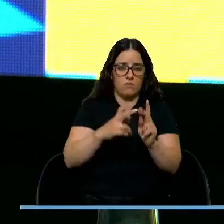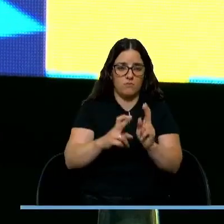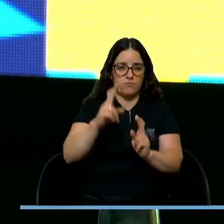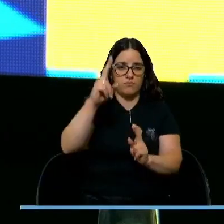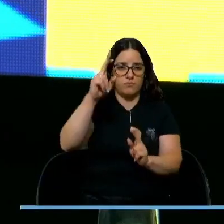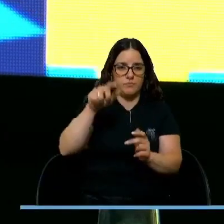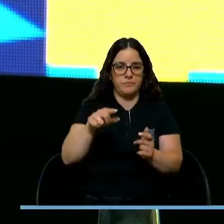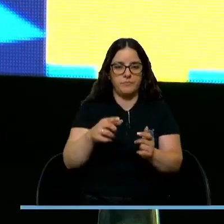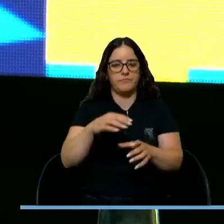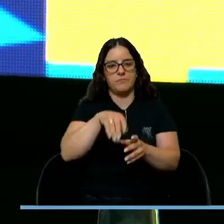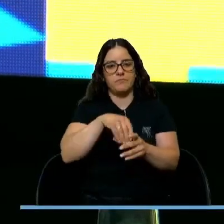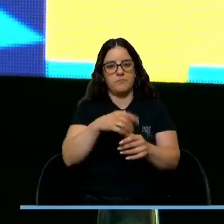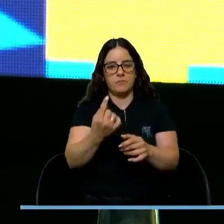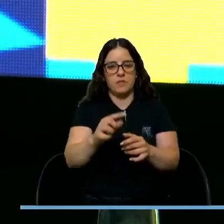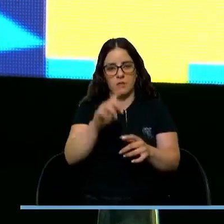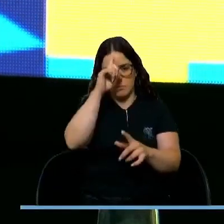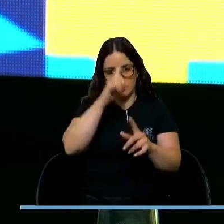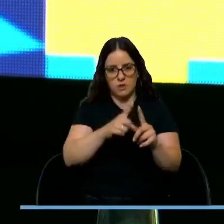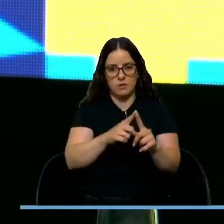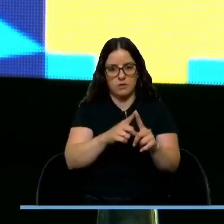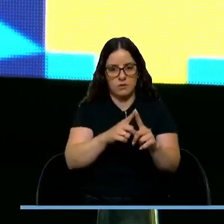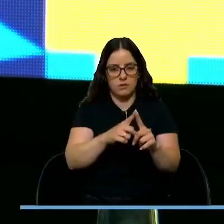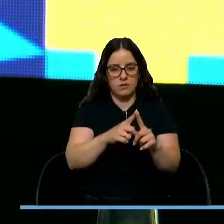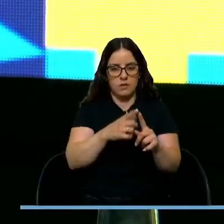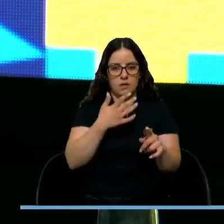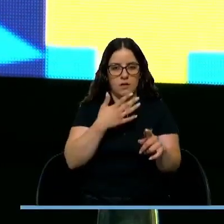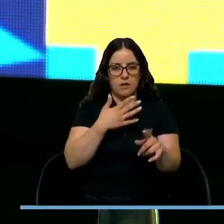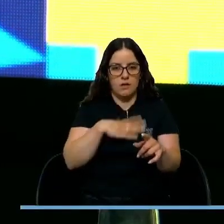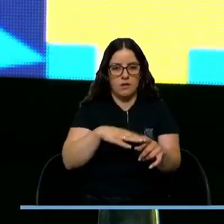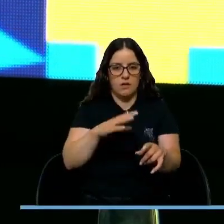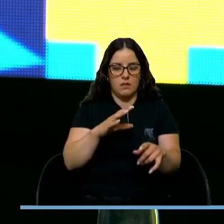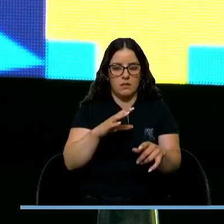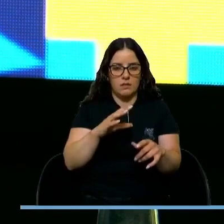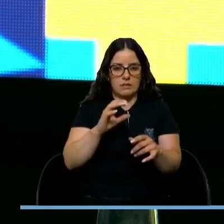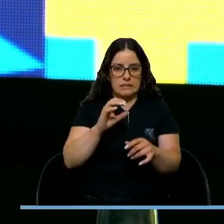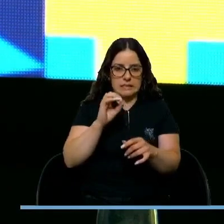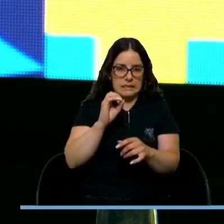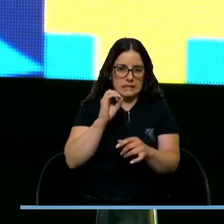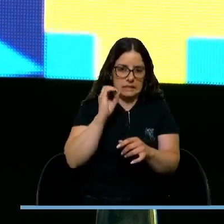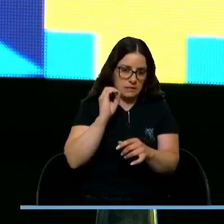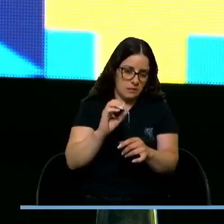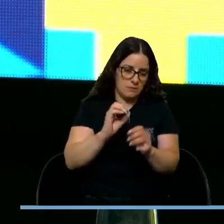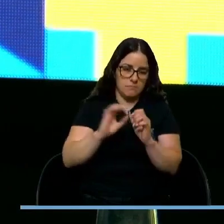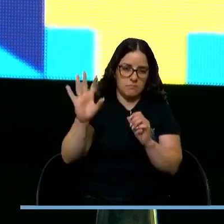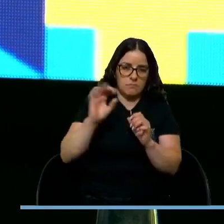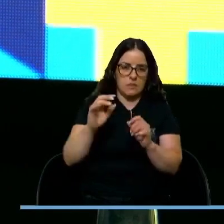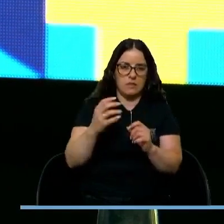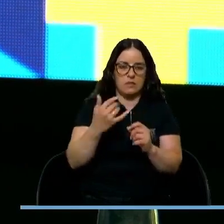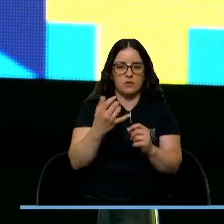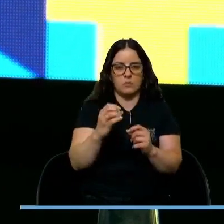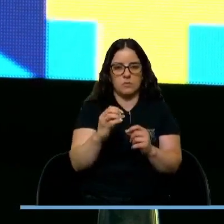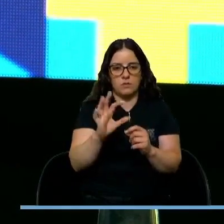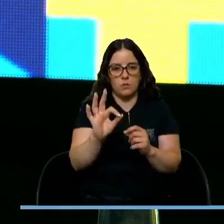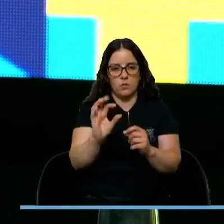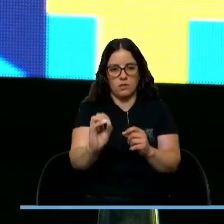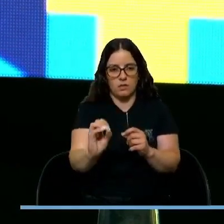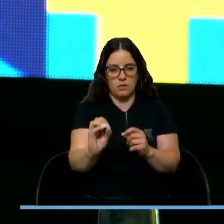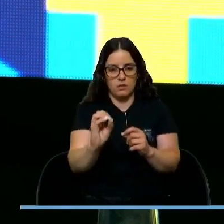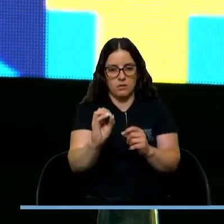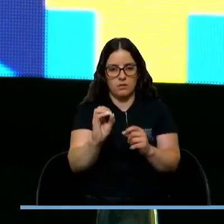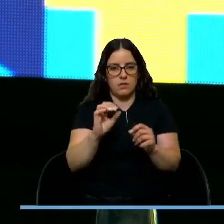have a target to become net zero by 2040 in the entire value